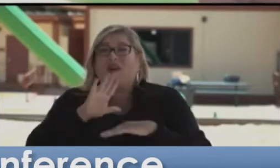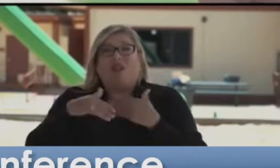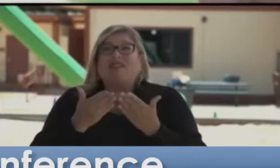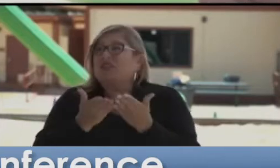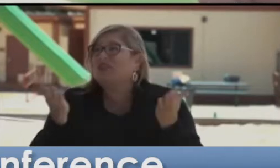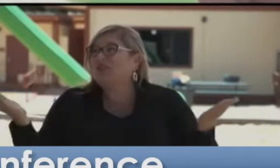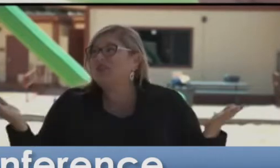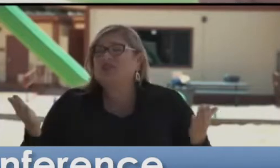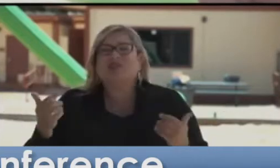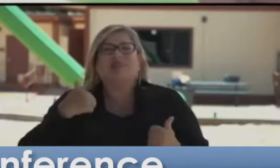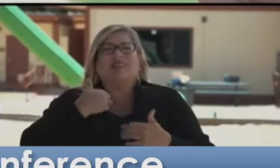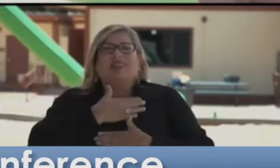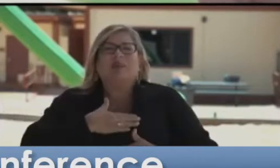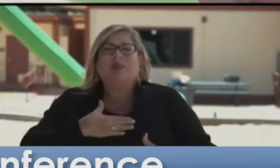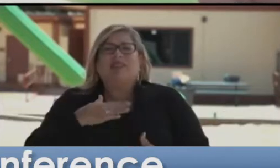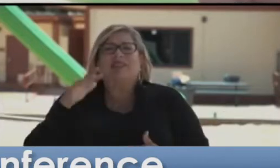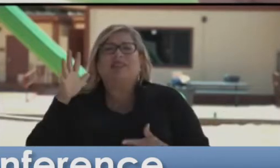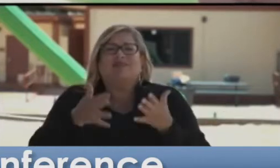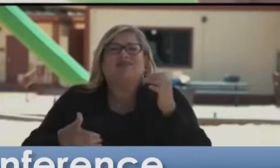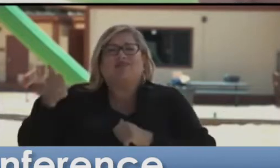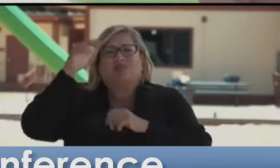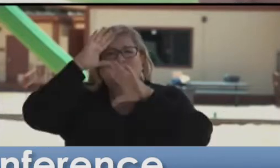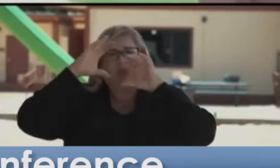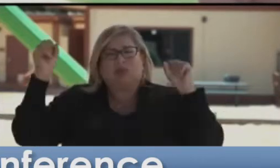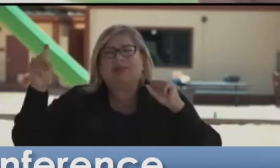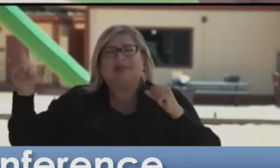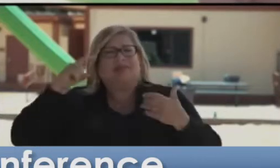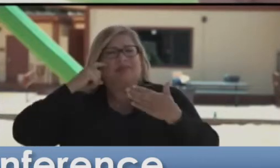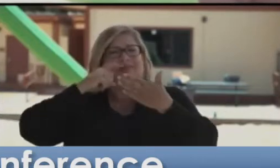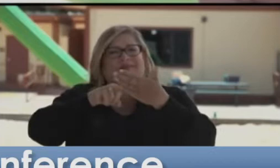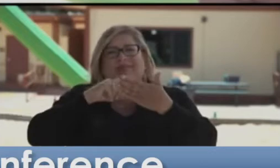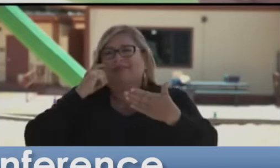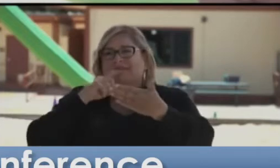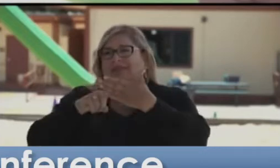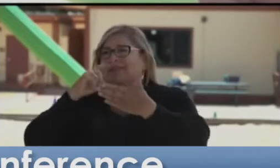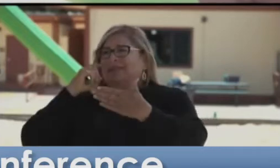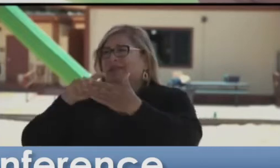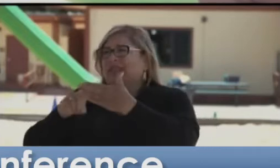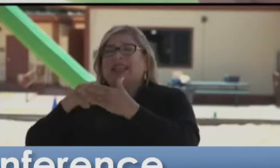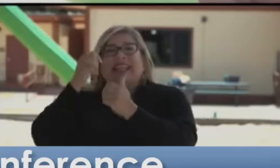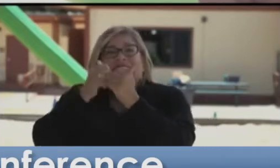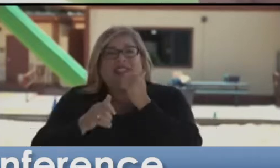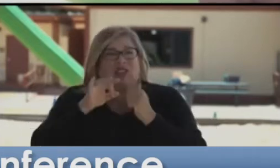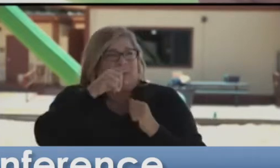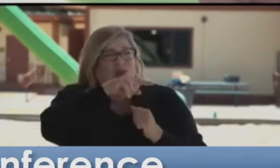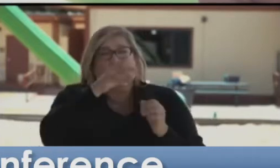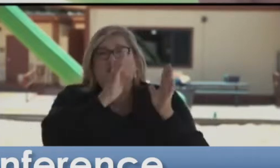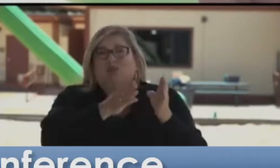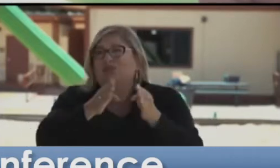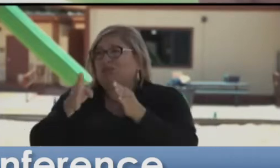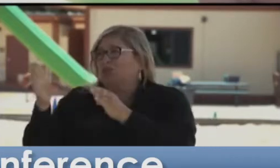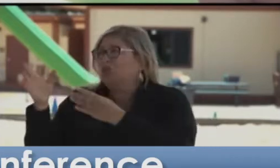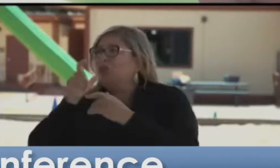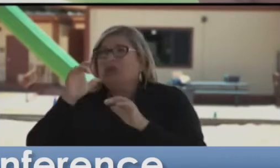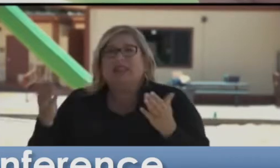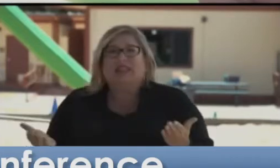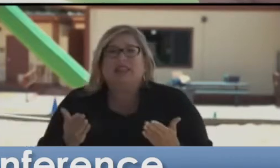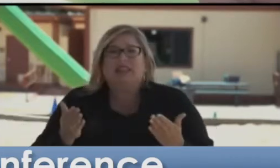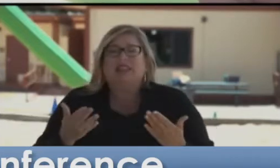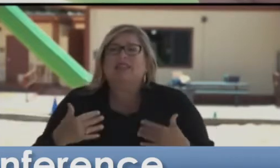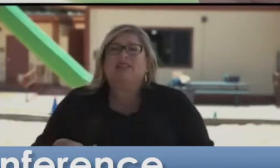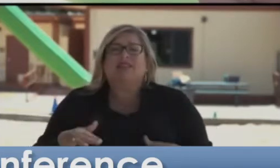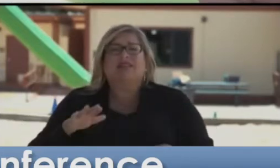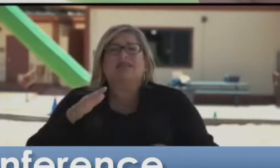I appreciate the superintendent's direct recognition of each and every one of you and the power and potency